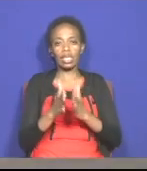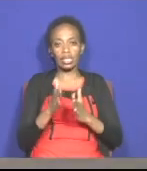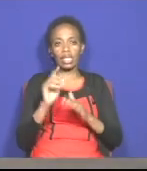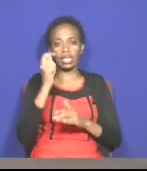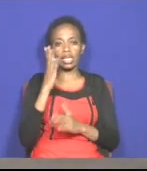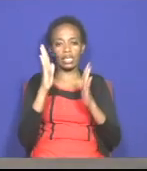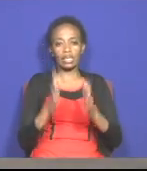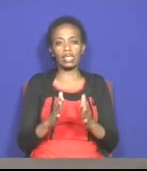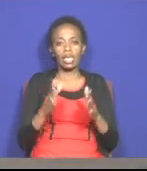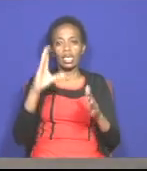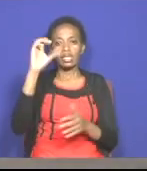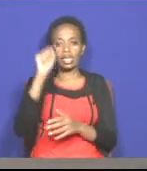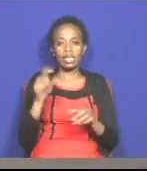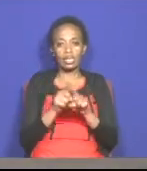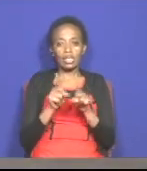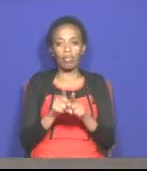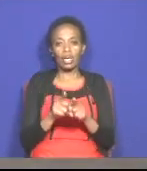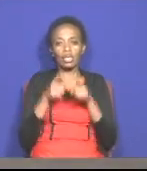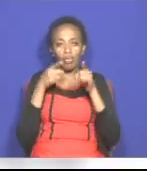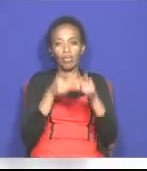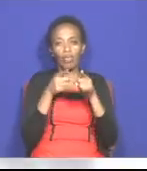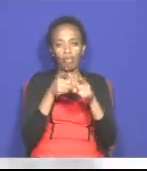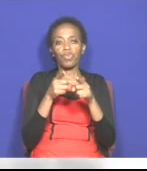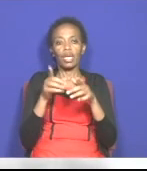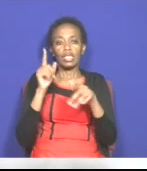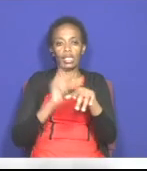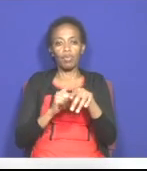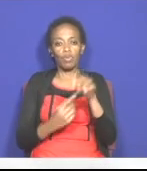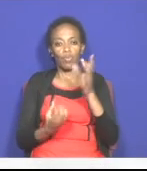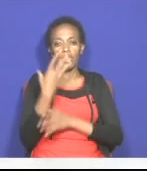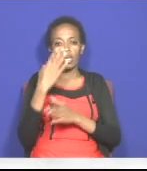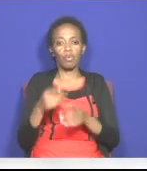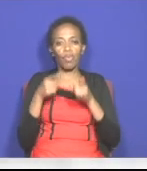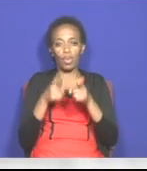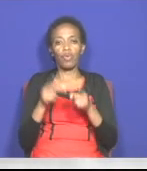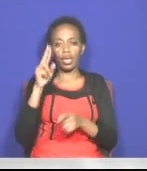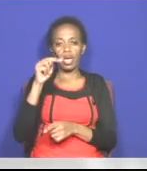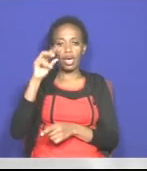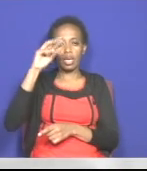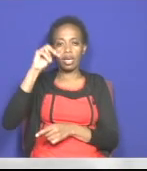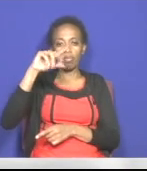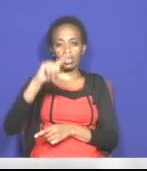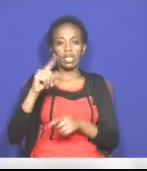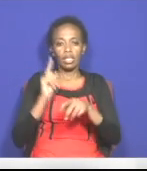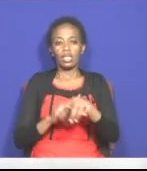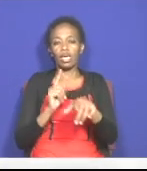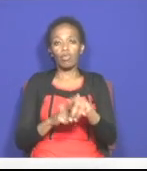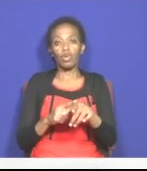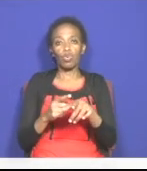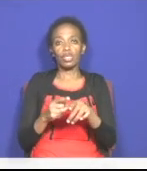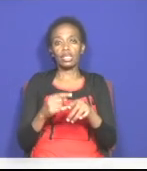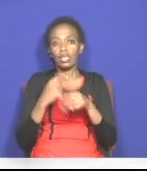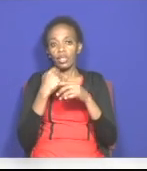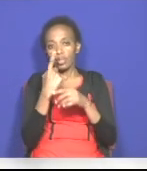at large. The CS has come under sharp criticism after he launched an attack against the Nation Media Group after he was linked to